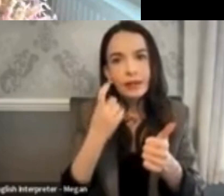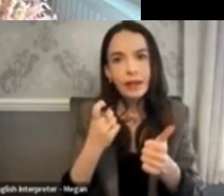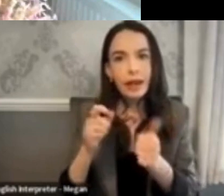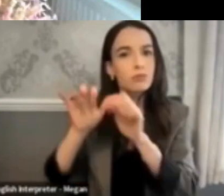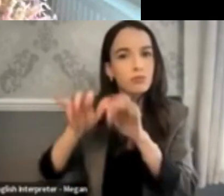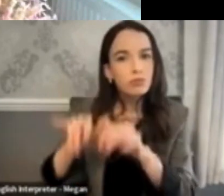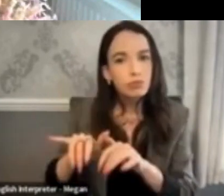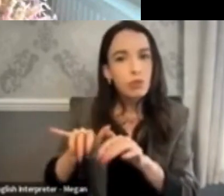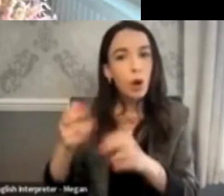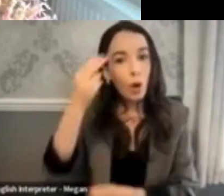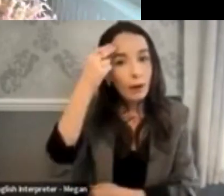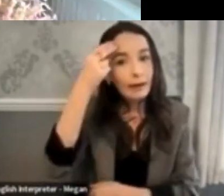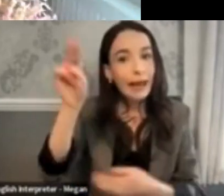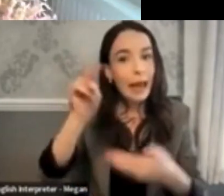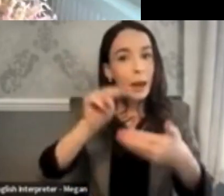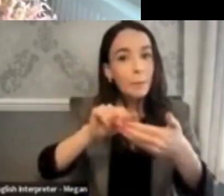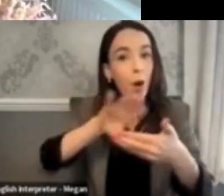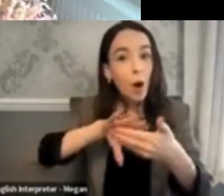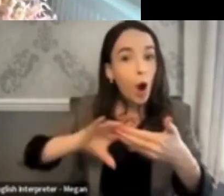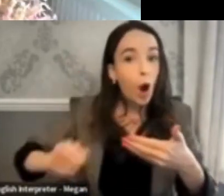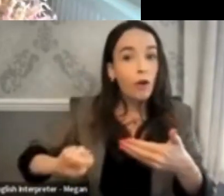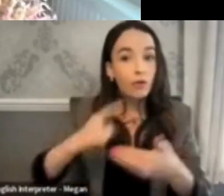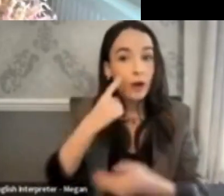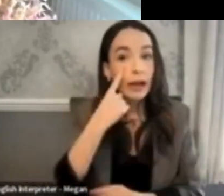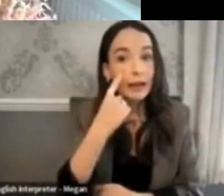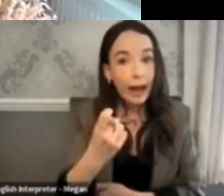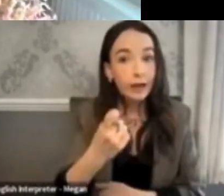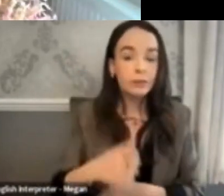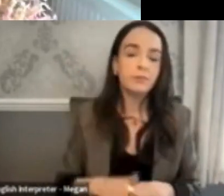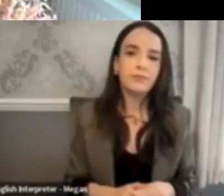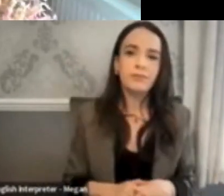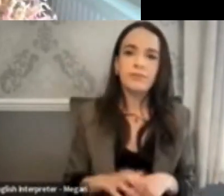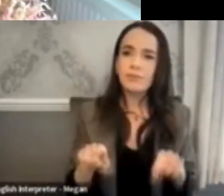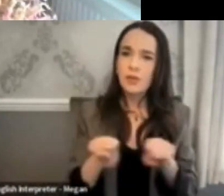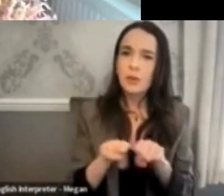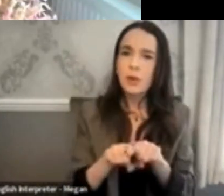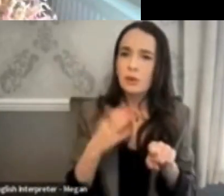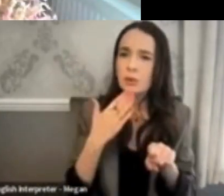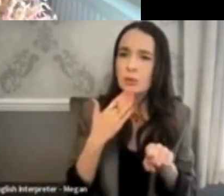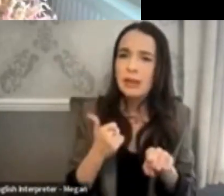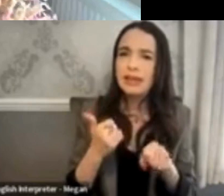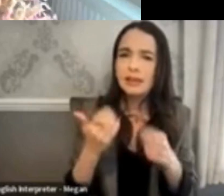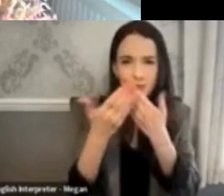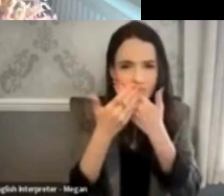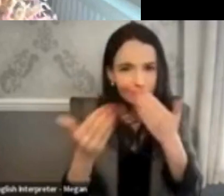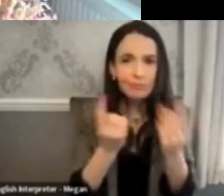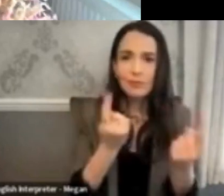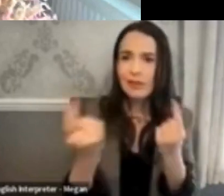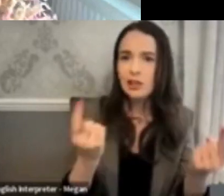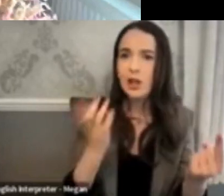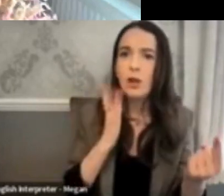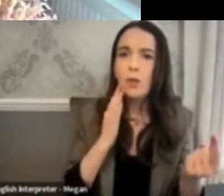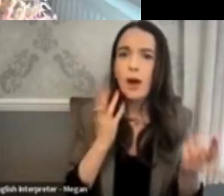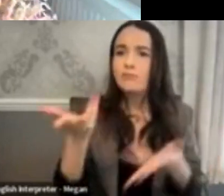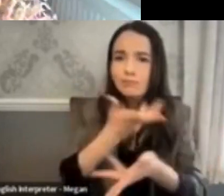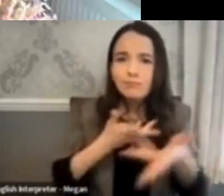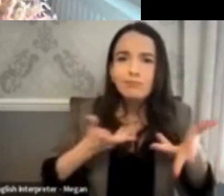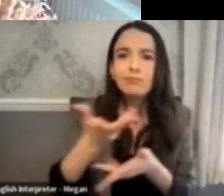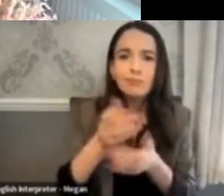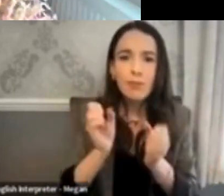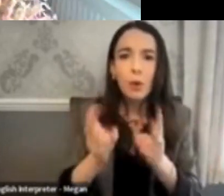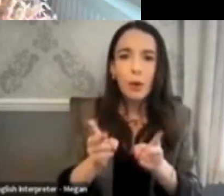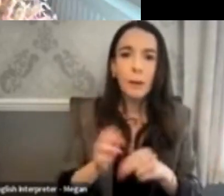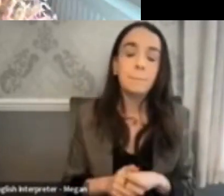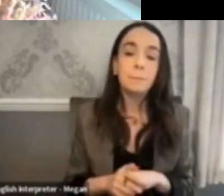anonymously. Polite reminder to please be respectful in all of your communications today. We are recording